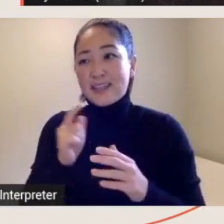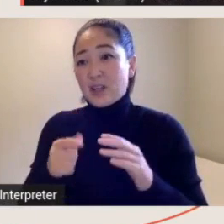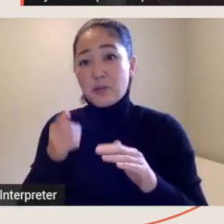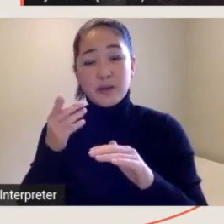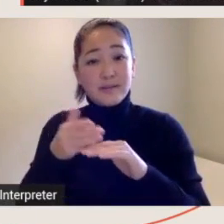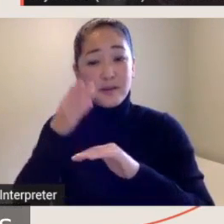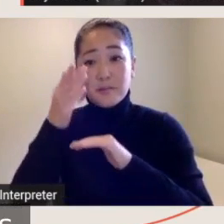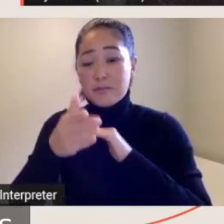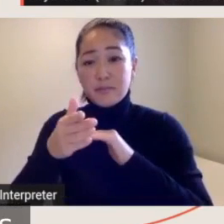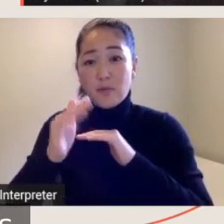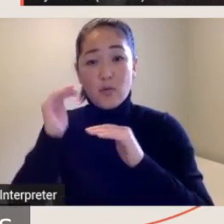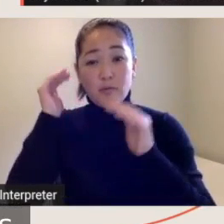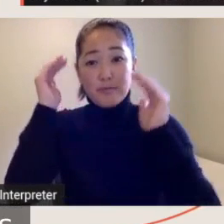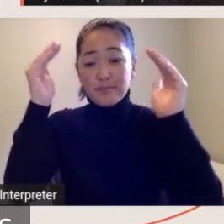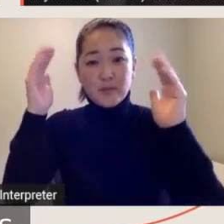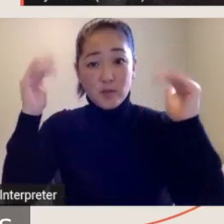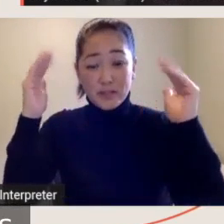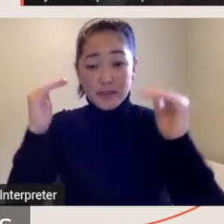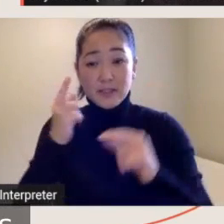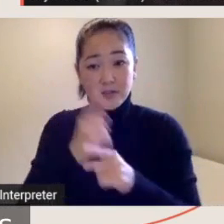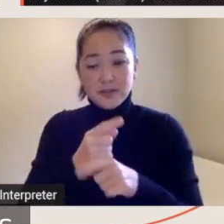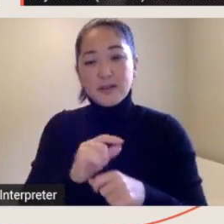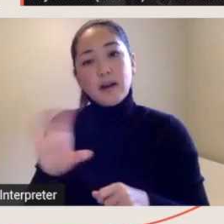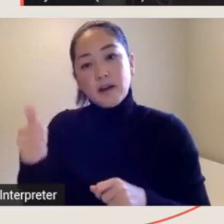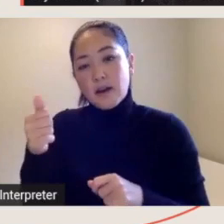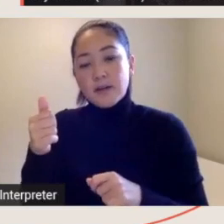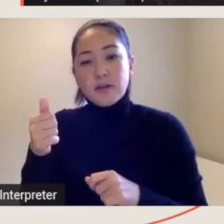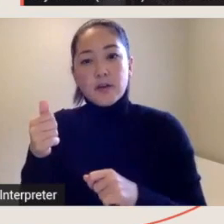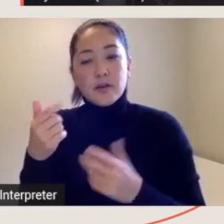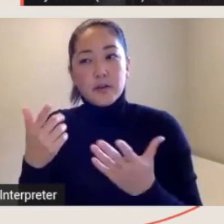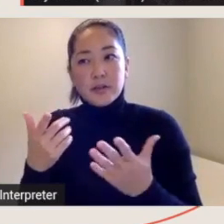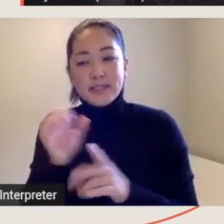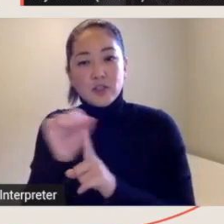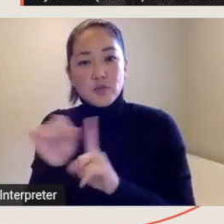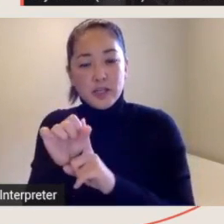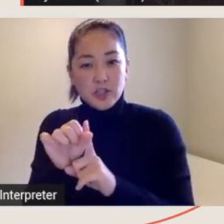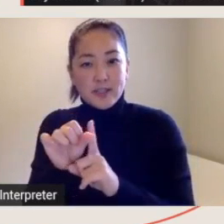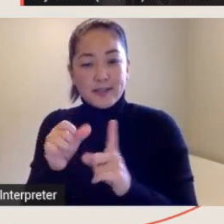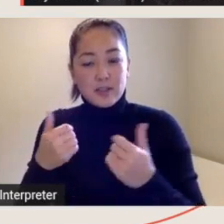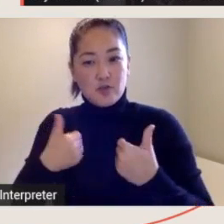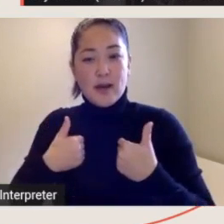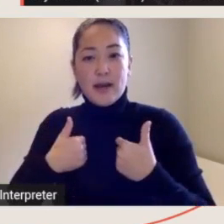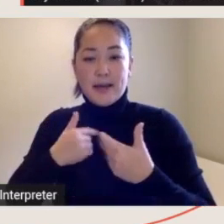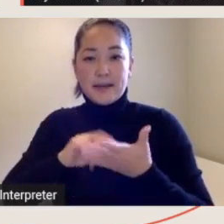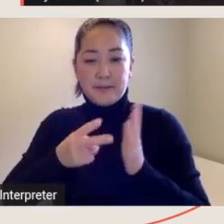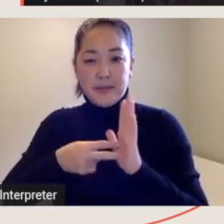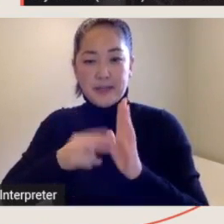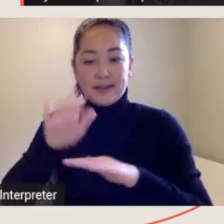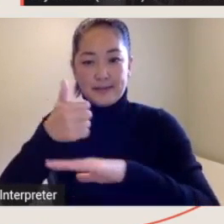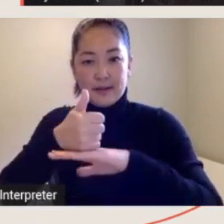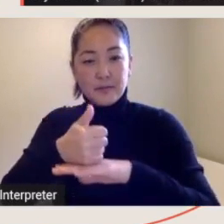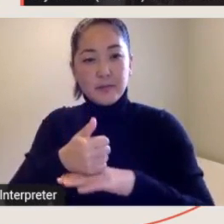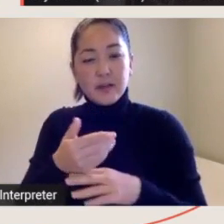what a scene could hold, and then other decisions that were very intentional. So maybe just talking a little bit about some of the intentional